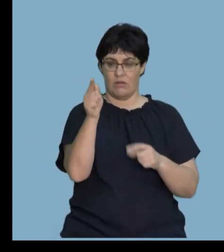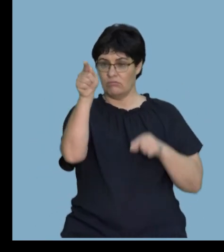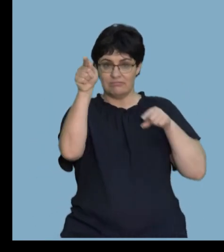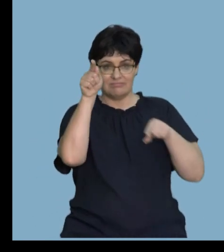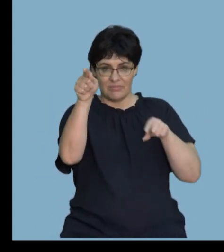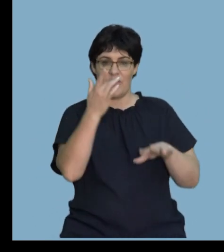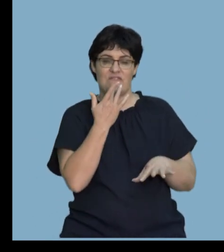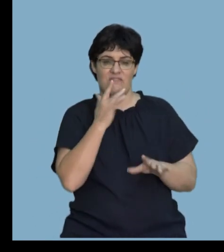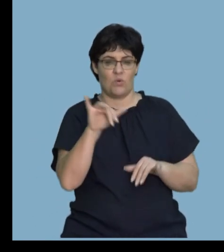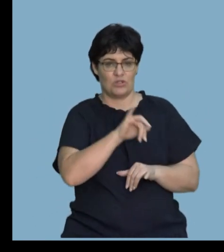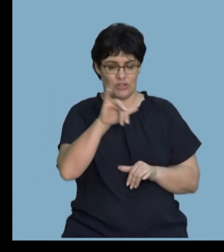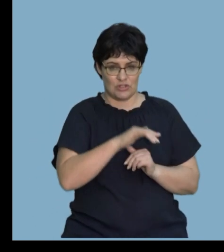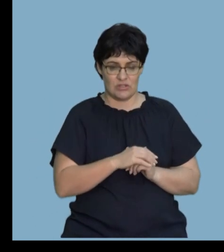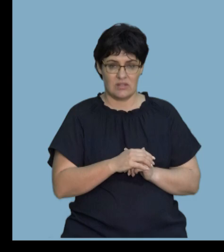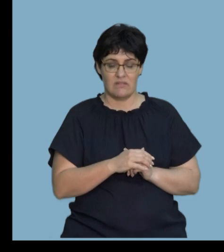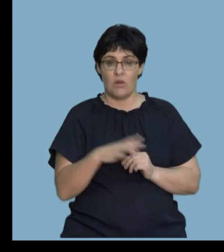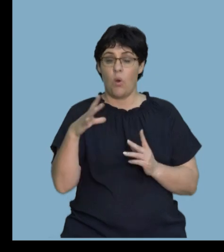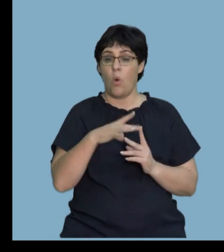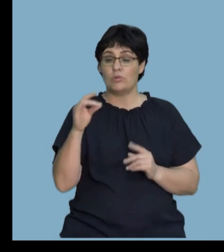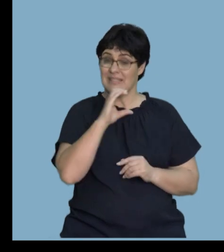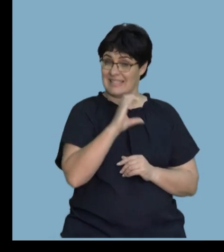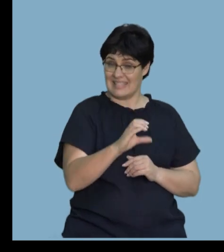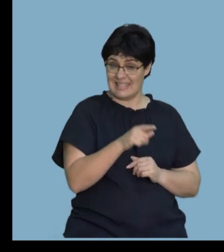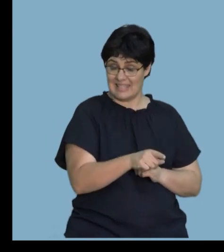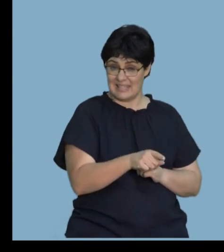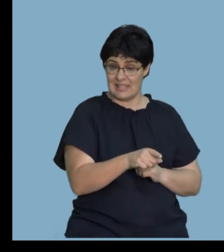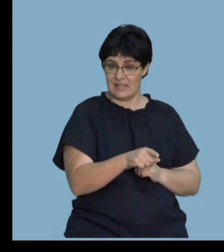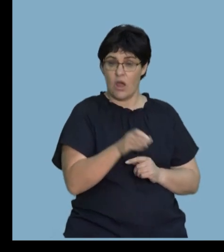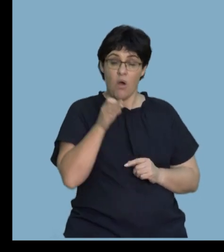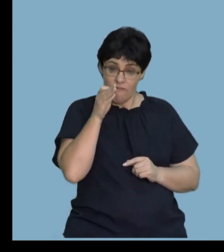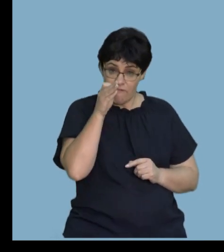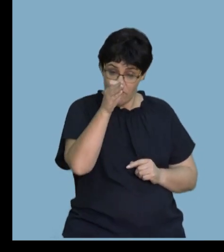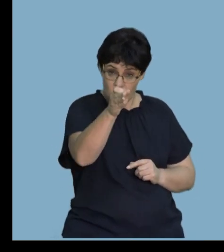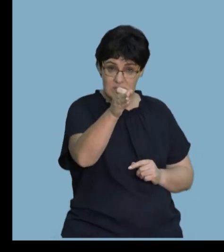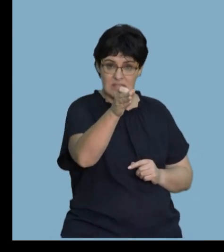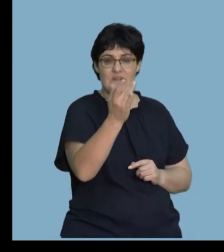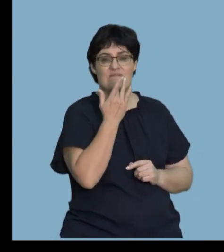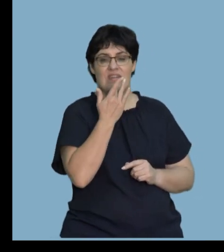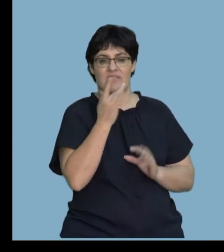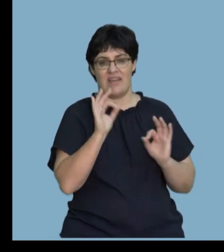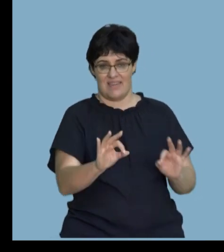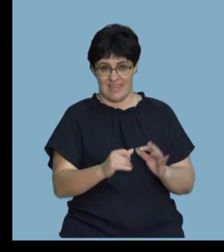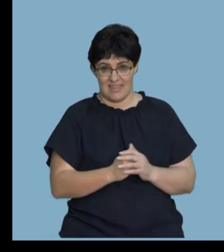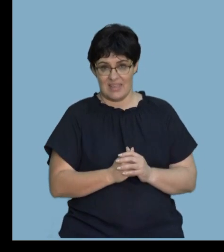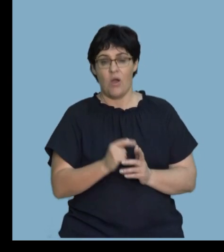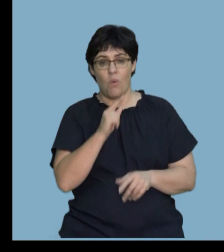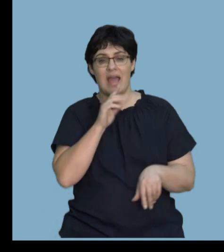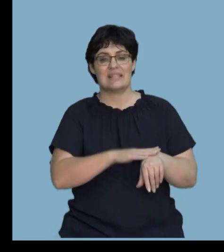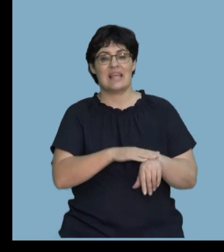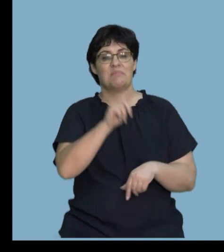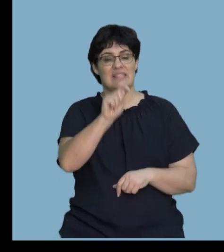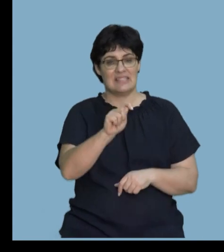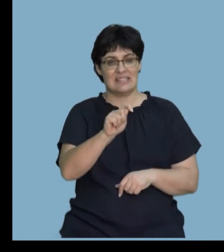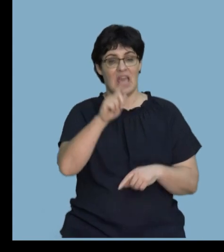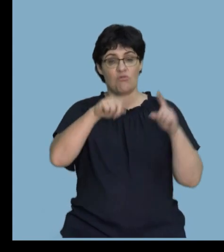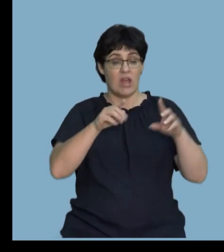reactions were favored. According to option C, the forward reaction was favored. As you can see, at time t, the